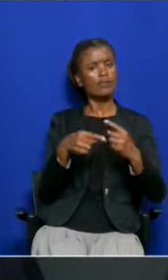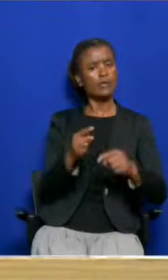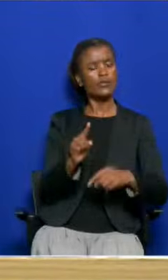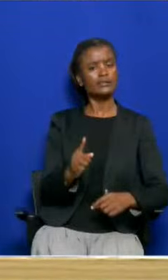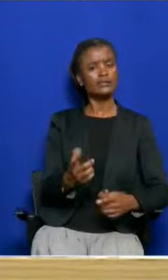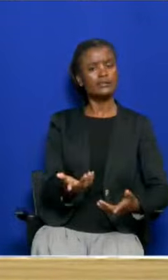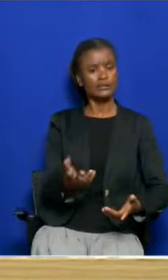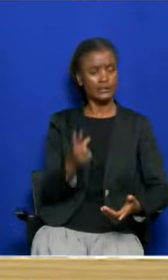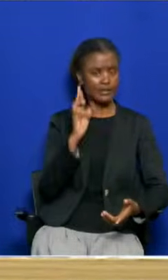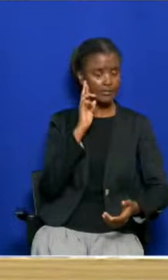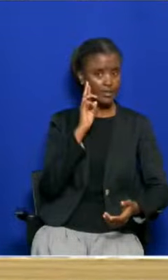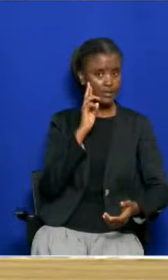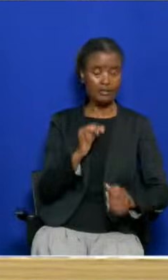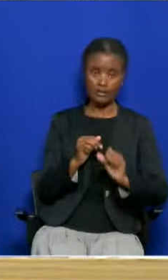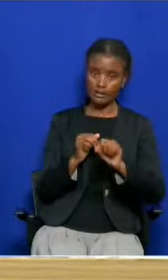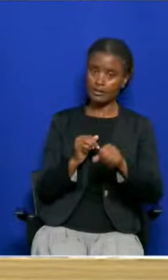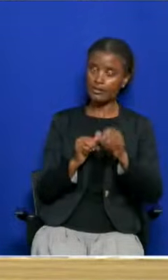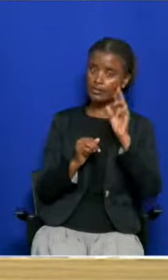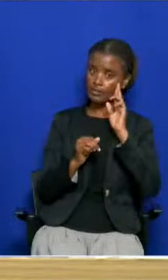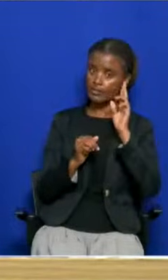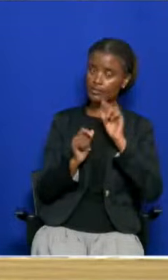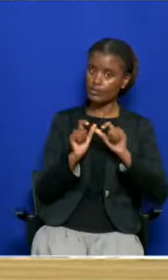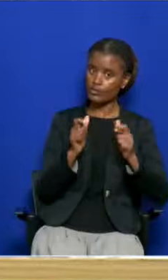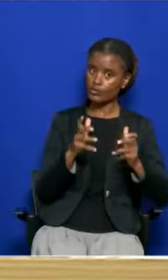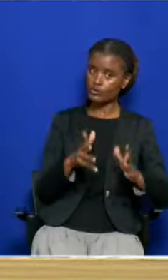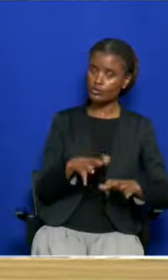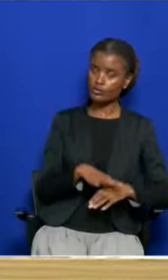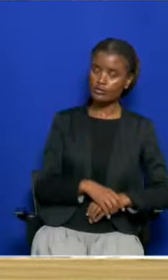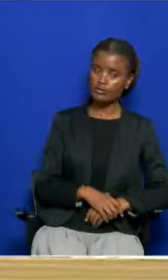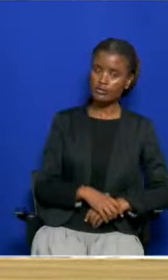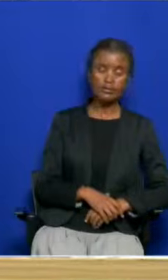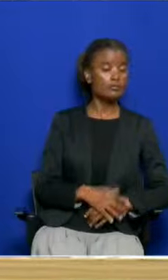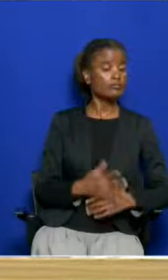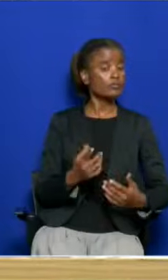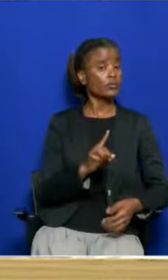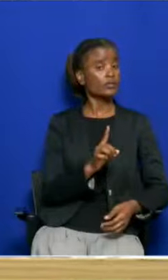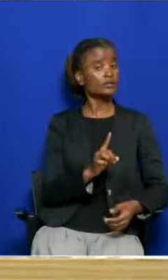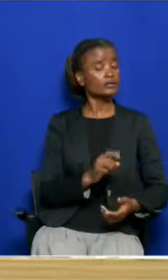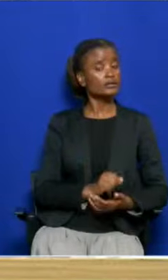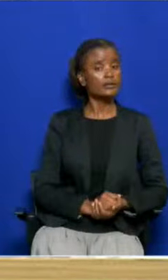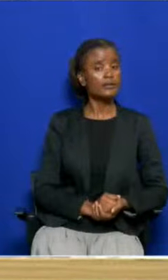Yes, I recall, Commissioners. And what was that?